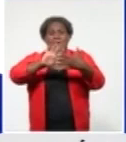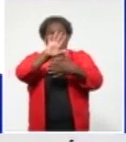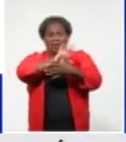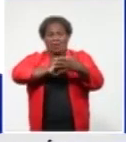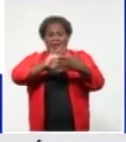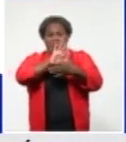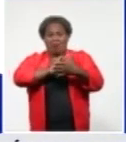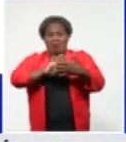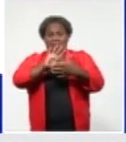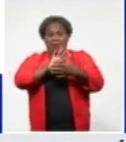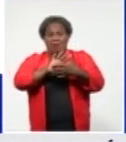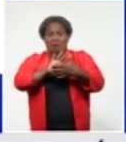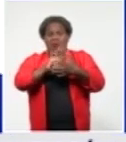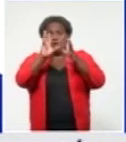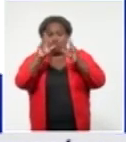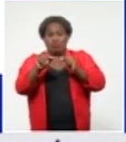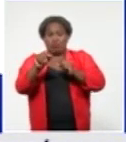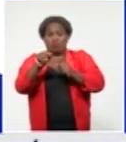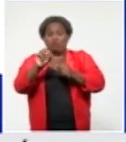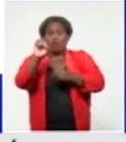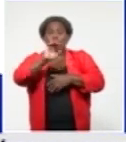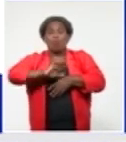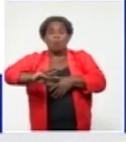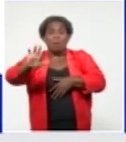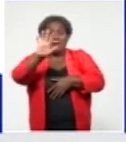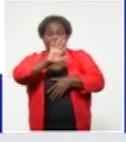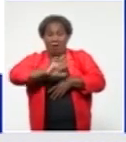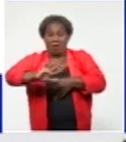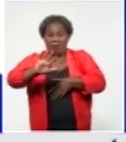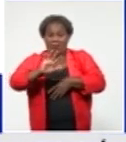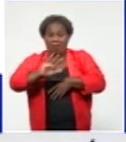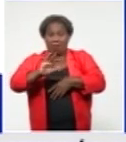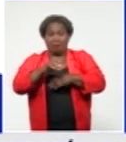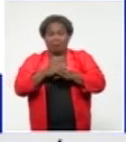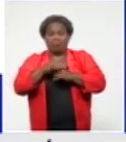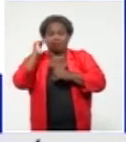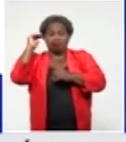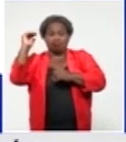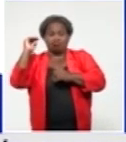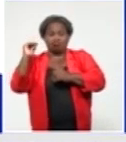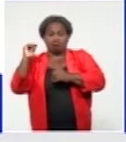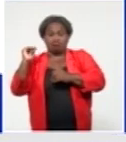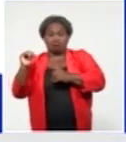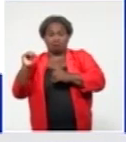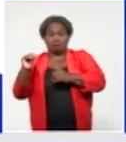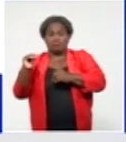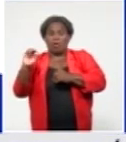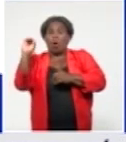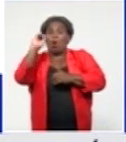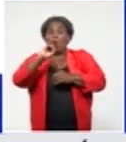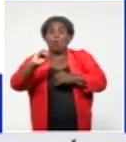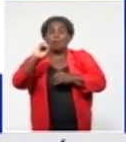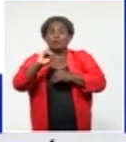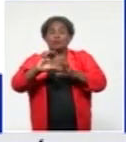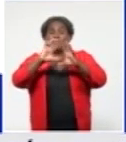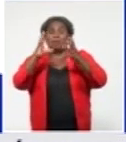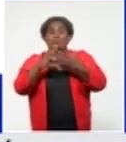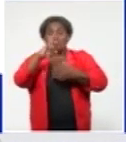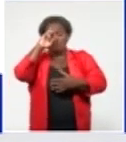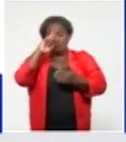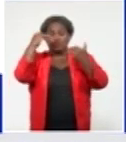11,959 fatalities, in opposition to the 11,308 deaths by Ebola disease between 2014 and